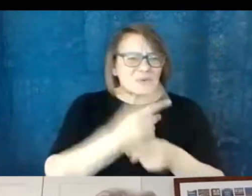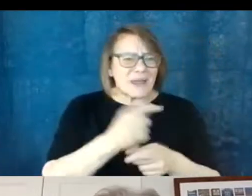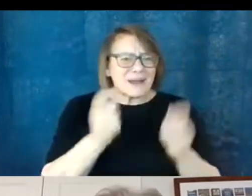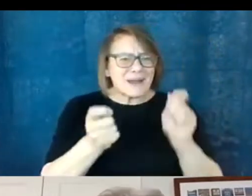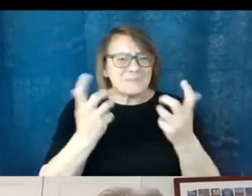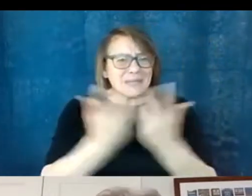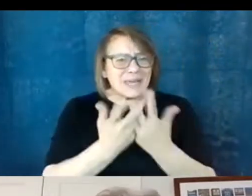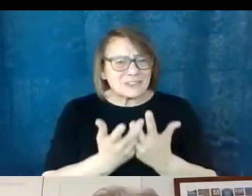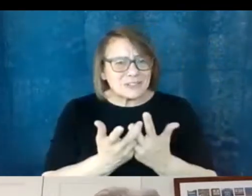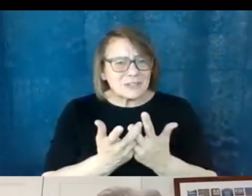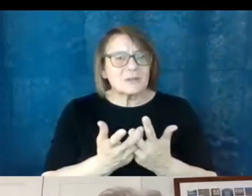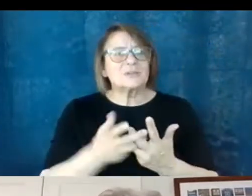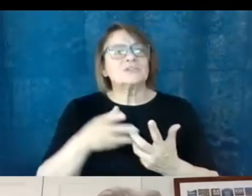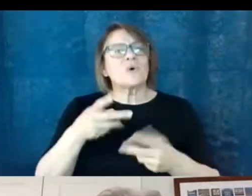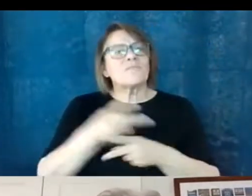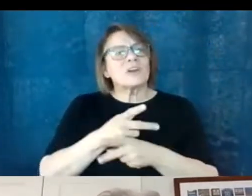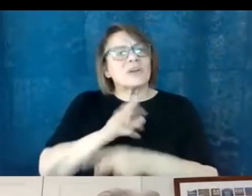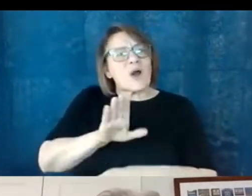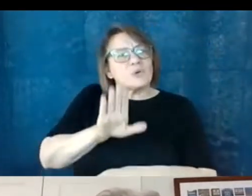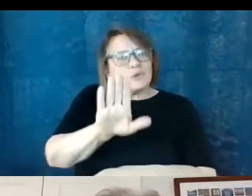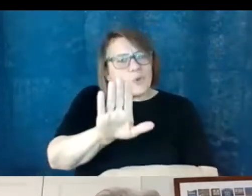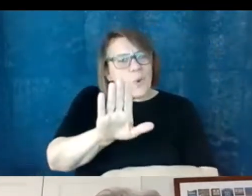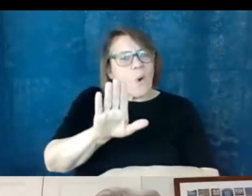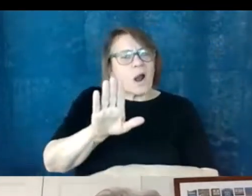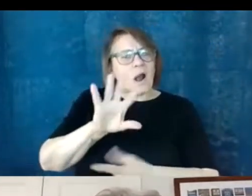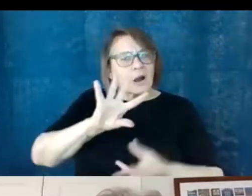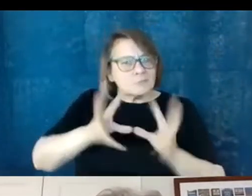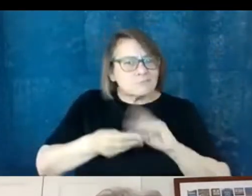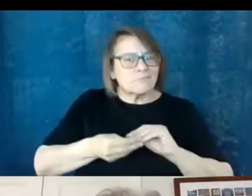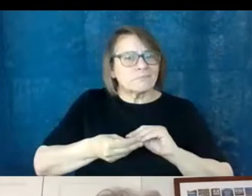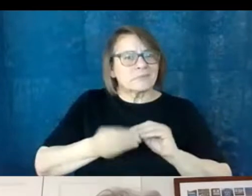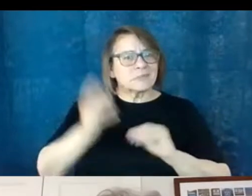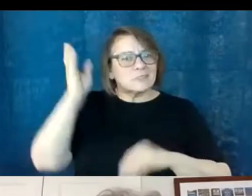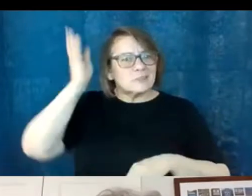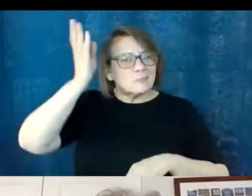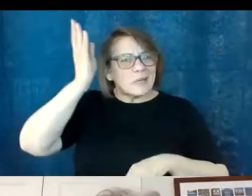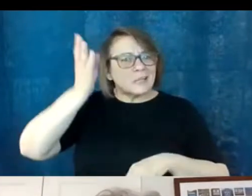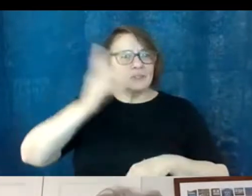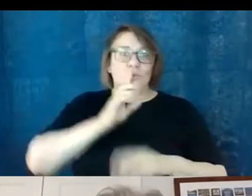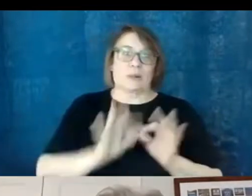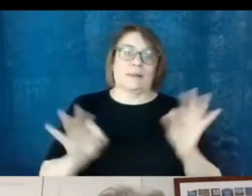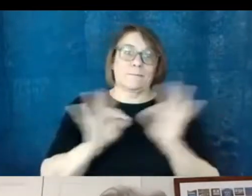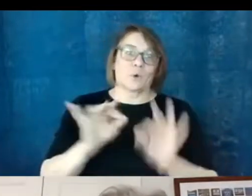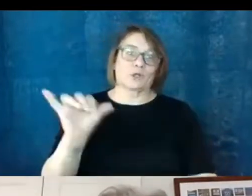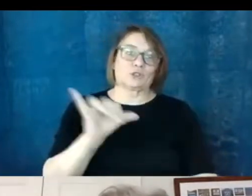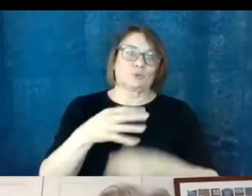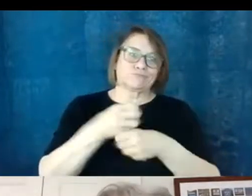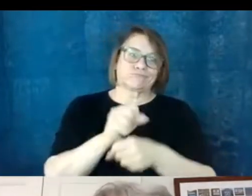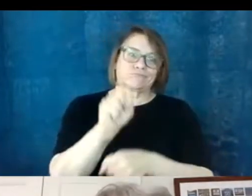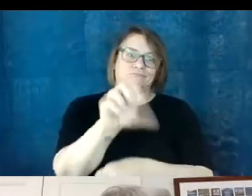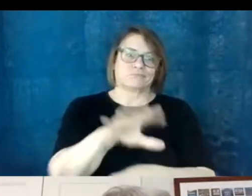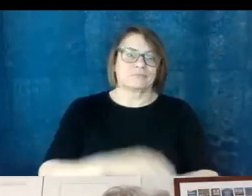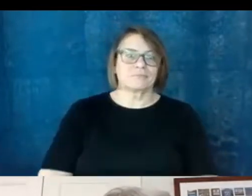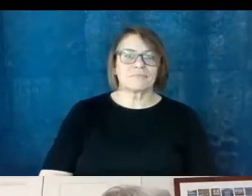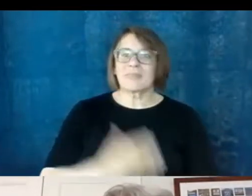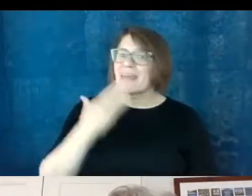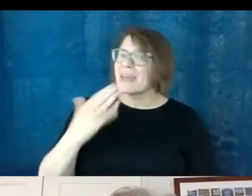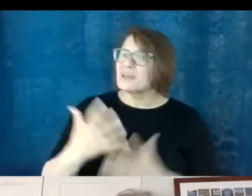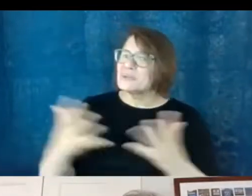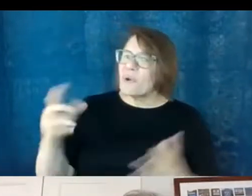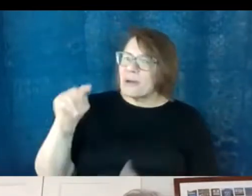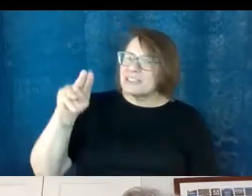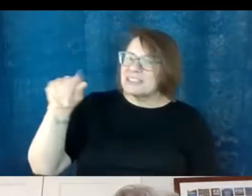So figuring out what your elevator speech is very important also. Thank you so much, Tina. I'll